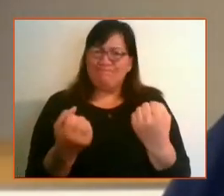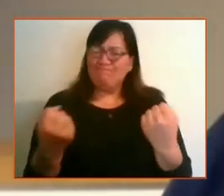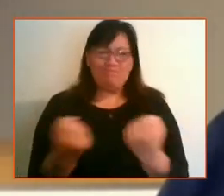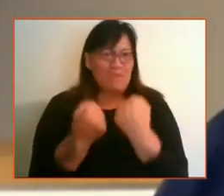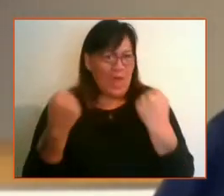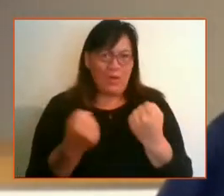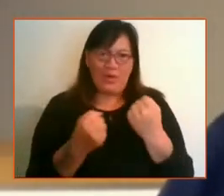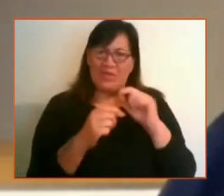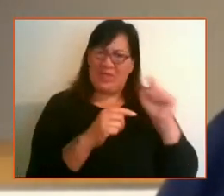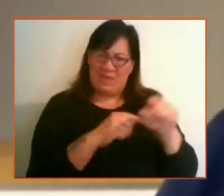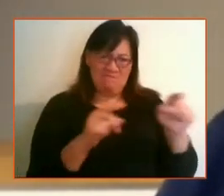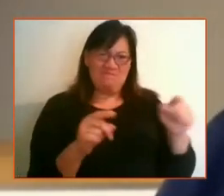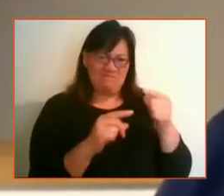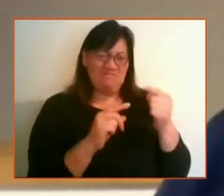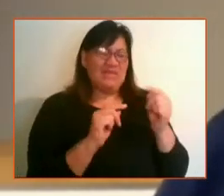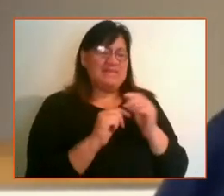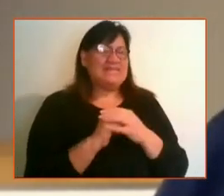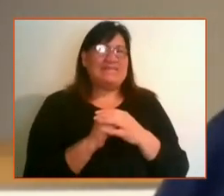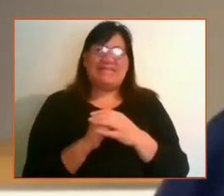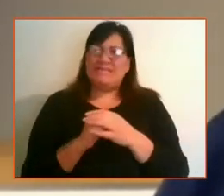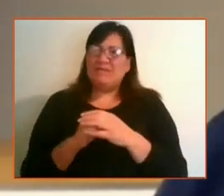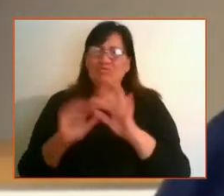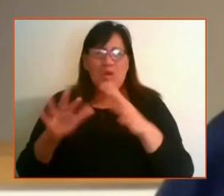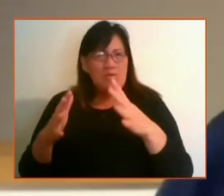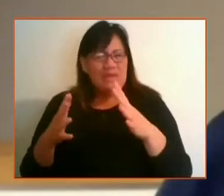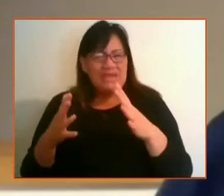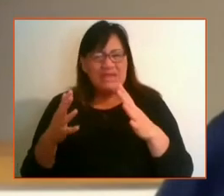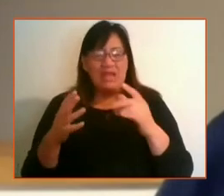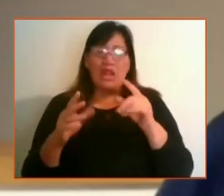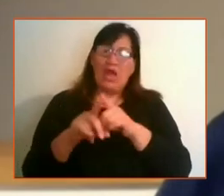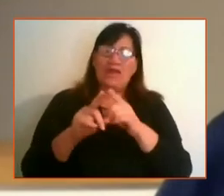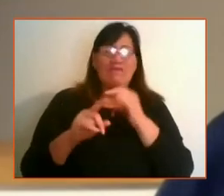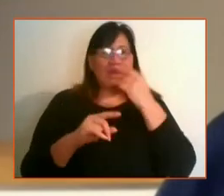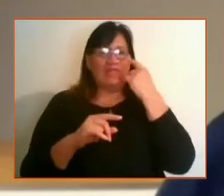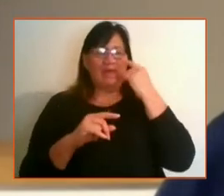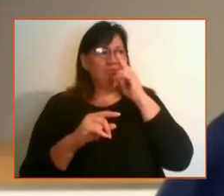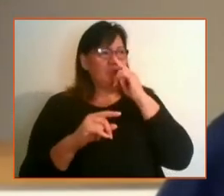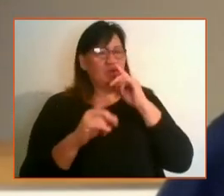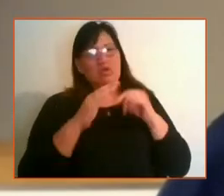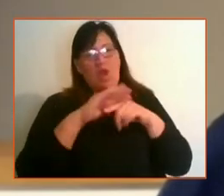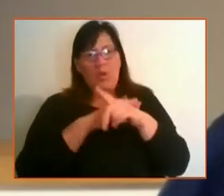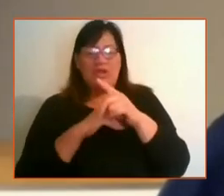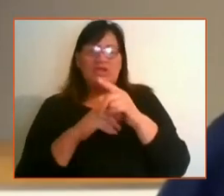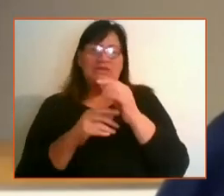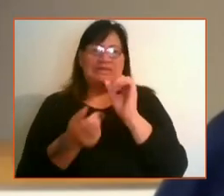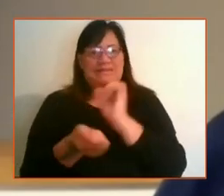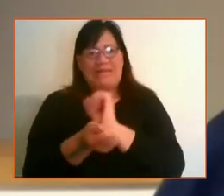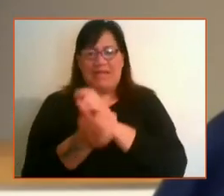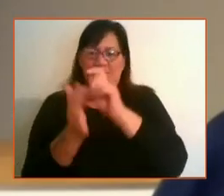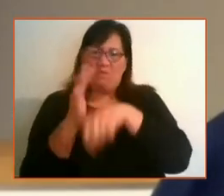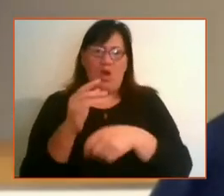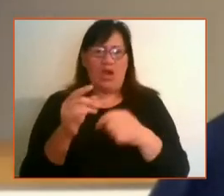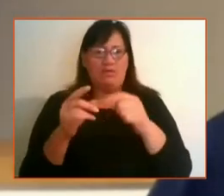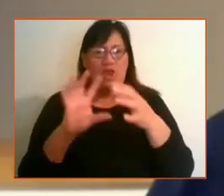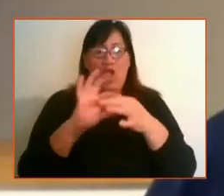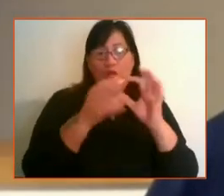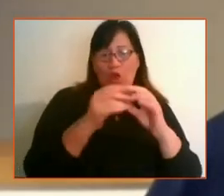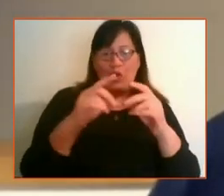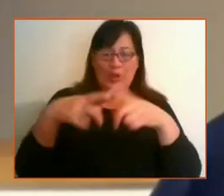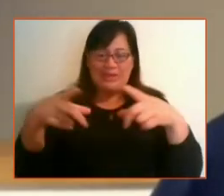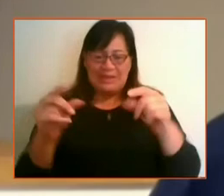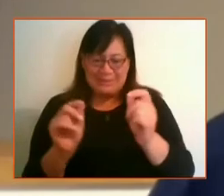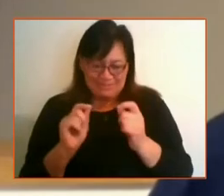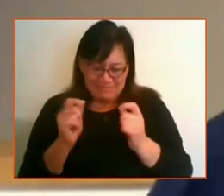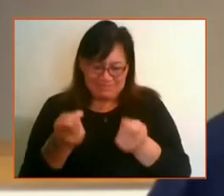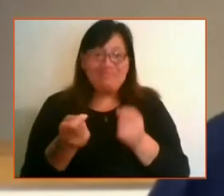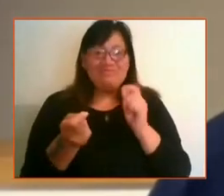Probably not as when I look at somebody going in on a Saturday and buying a lottery ticket, and the funding from